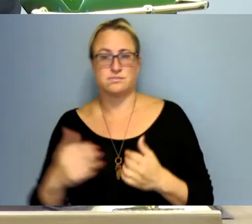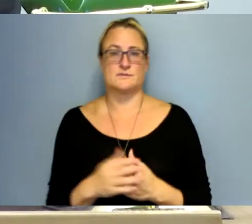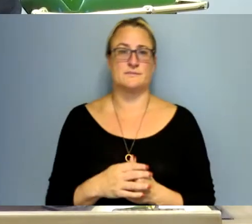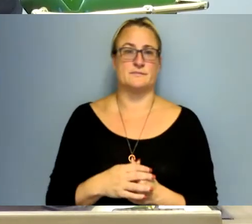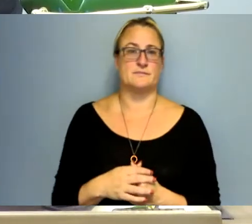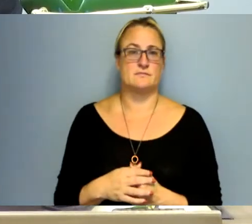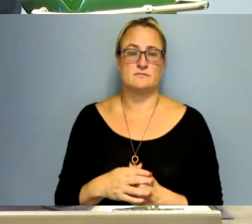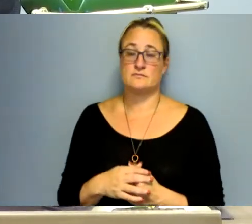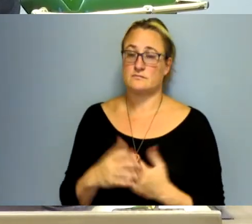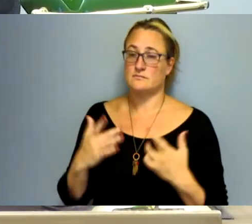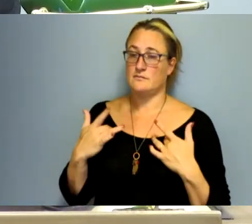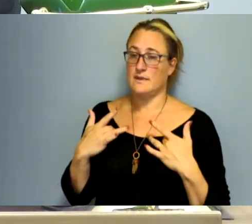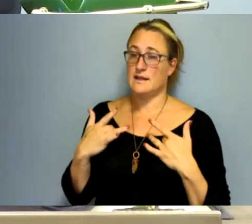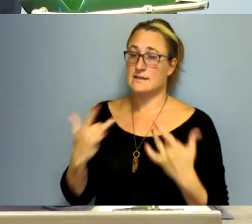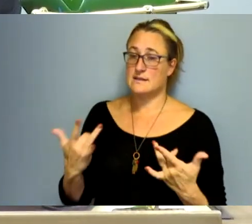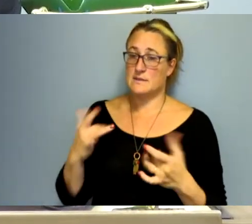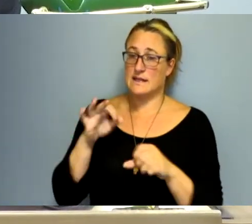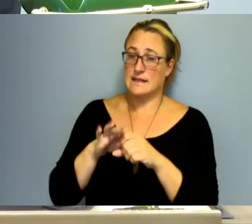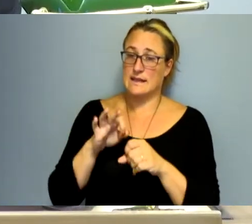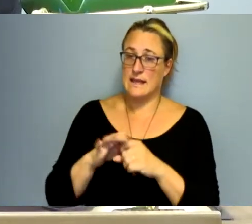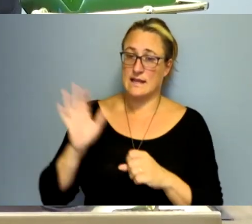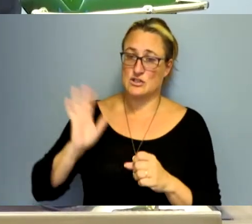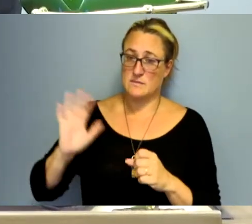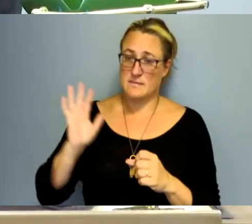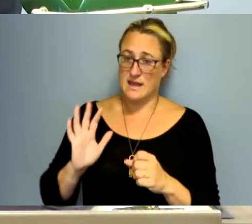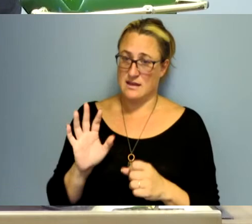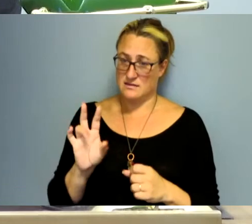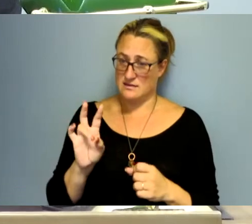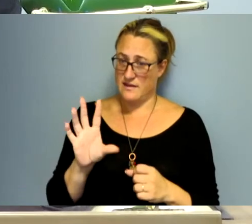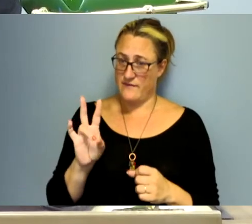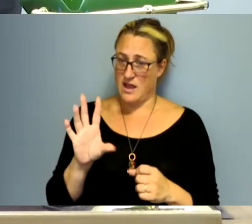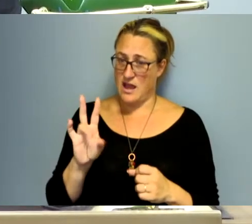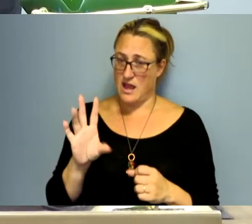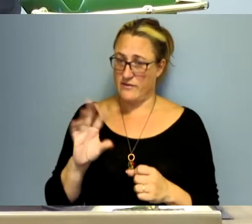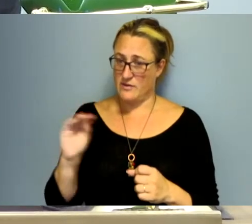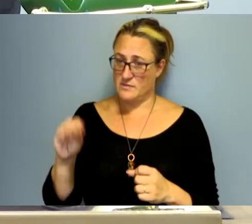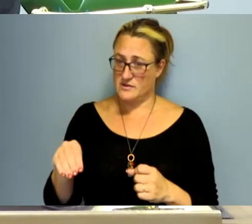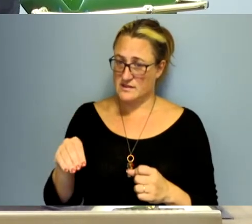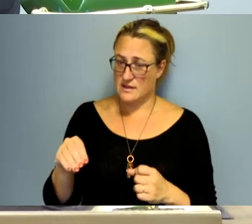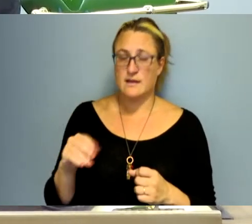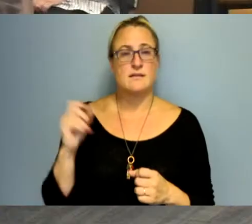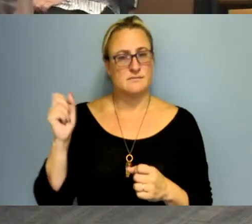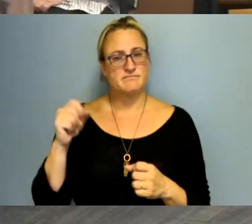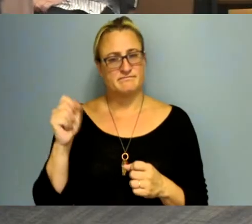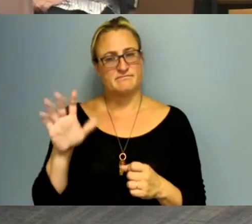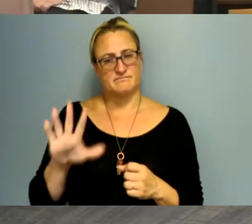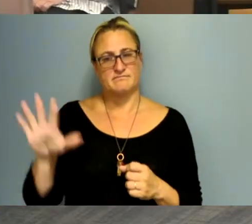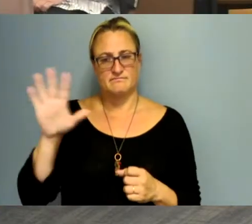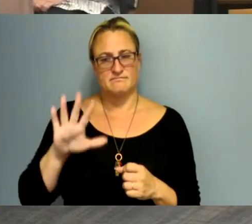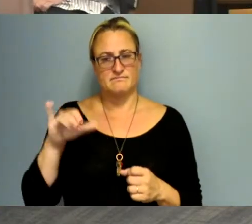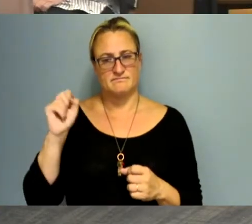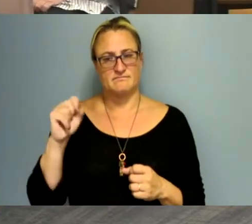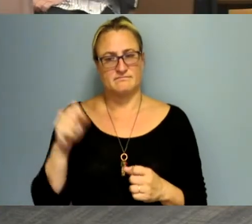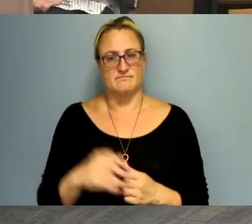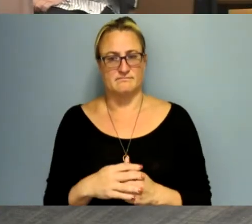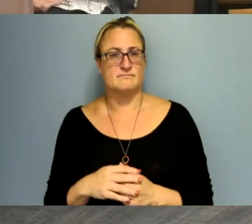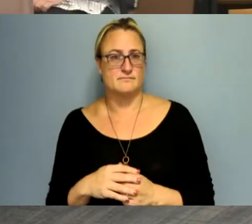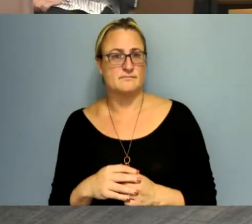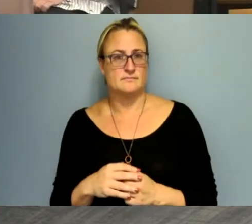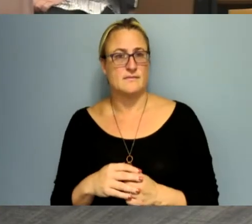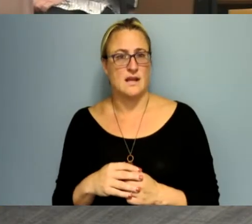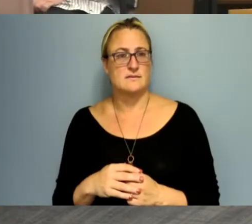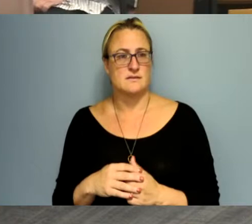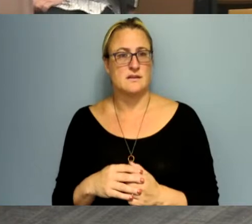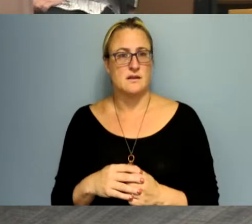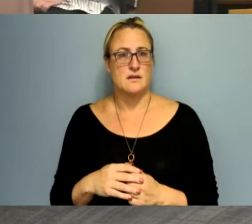in the elections past, has it been around 75%, I think? Roughly, probably about 75% return rate. We're able to